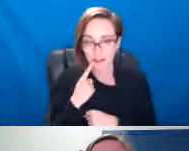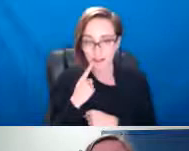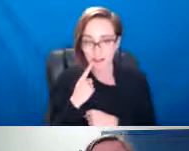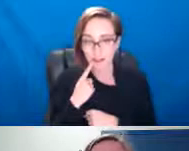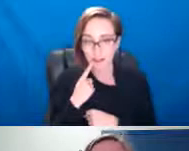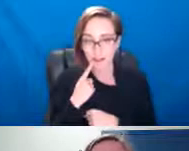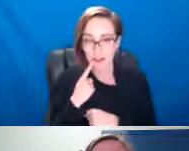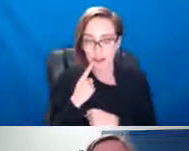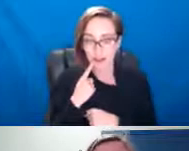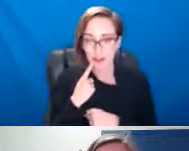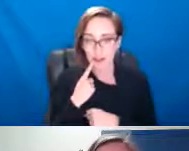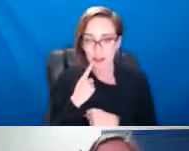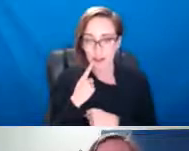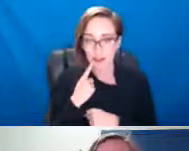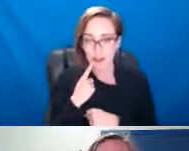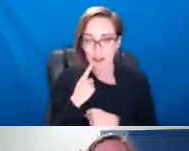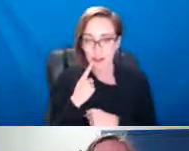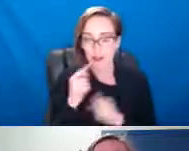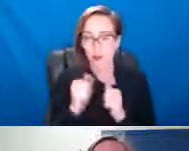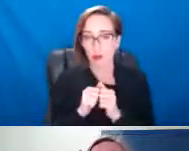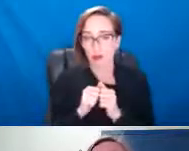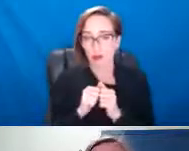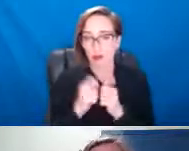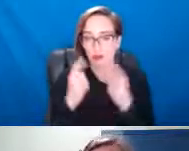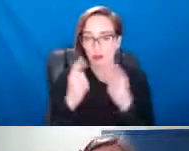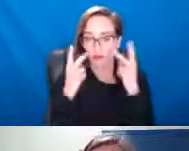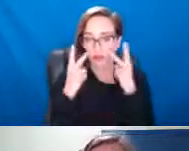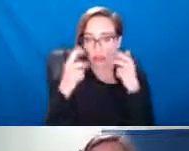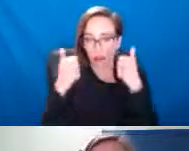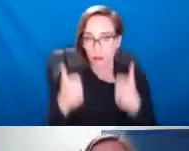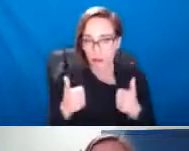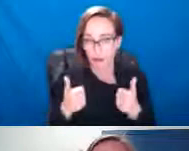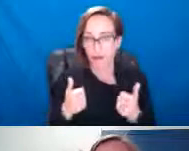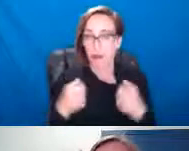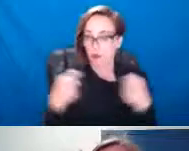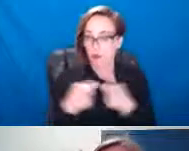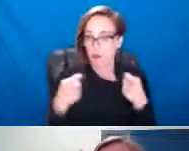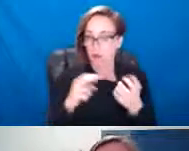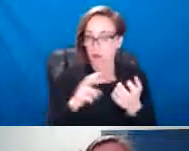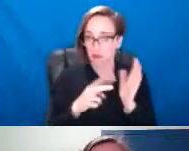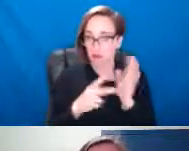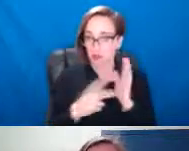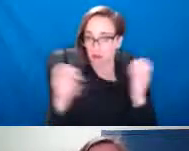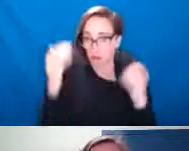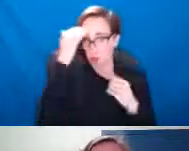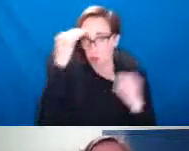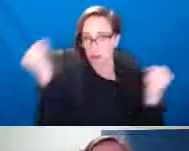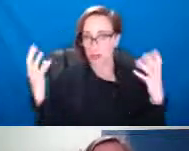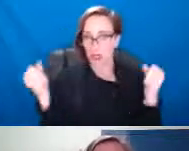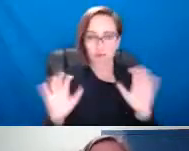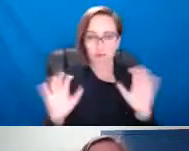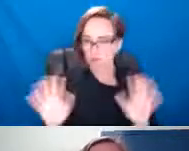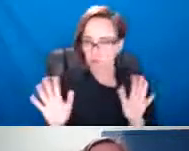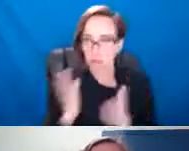individuals who are deaf, low vision, use sign language. We have deaf